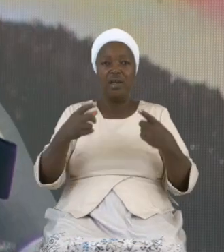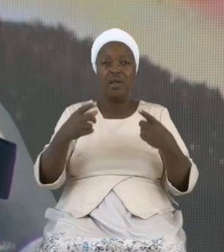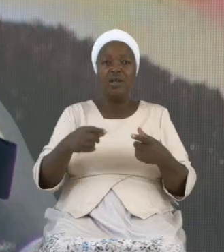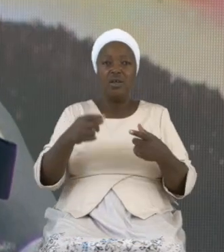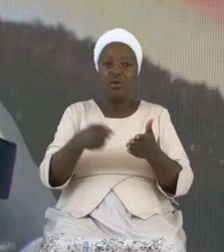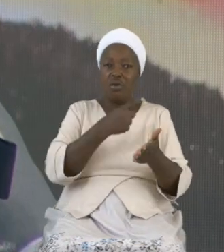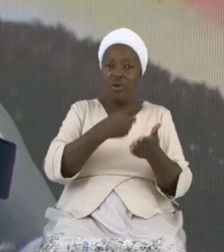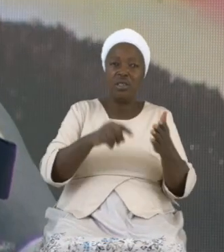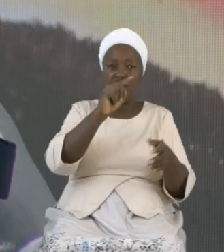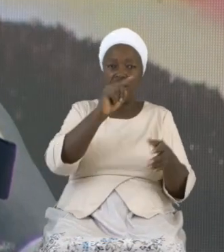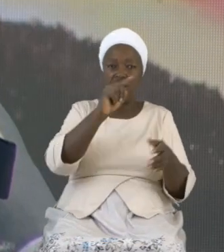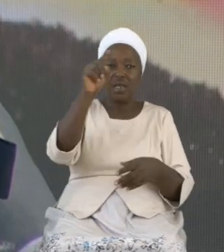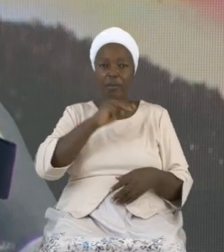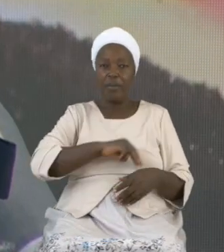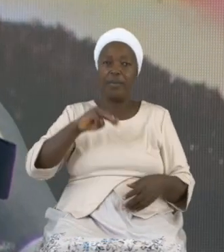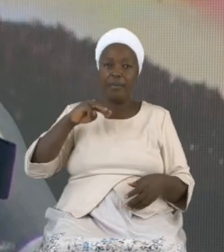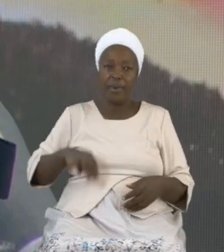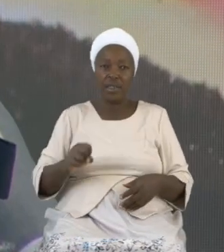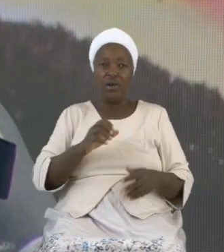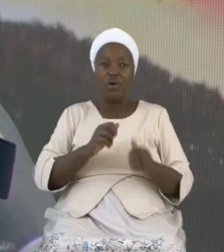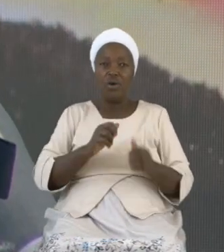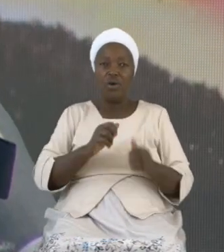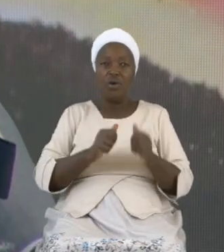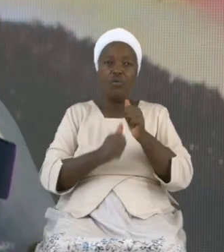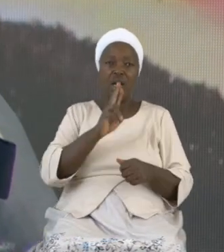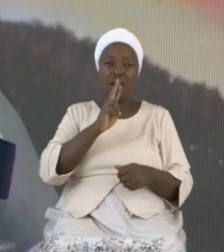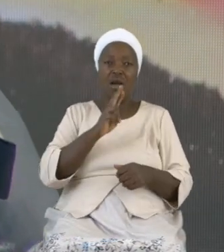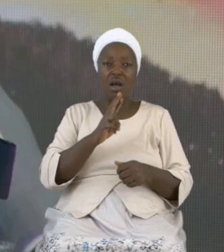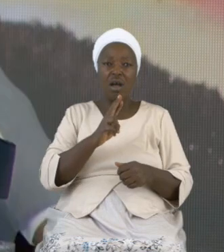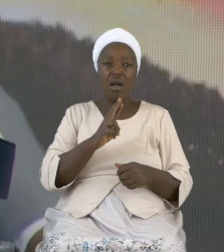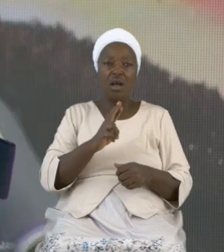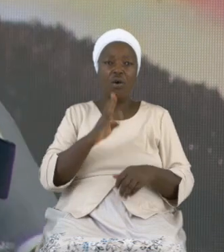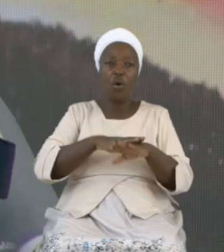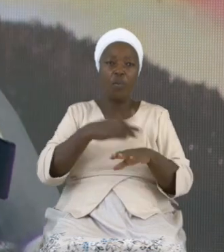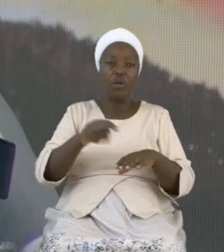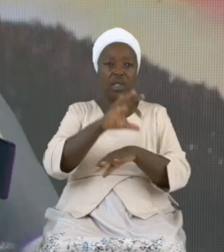your members which are upon the earth. Fornication,